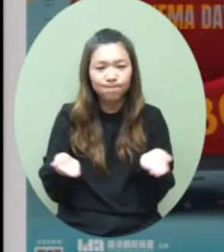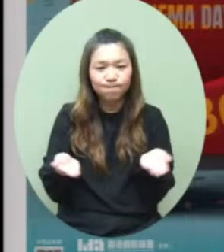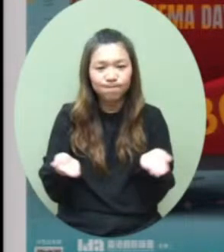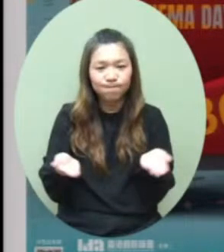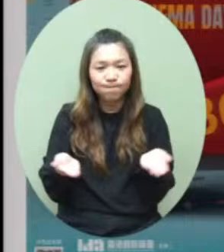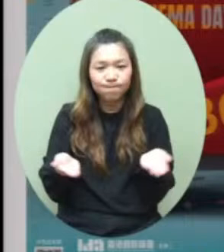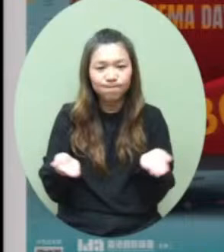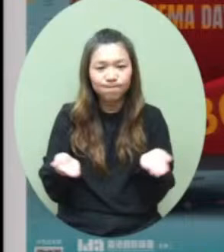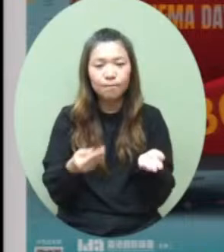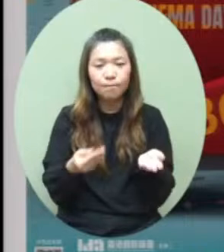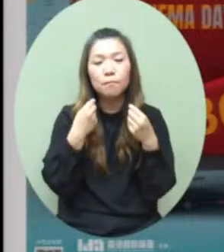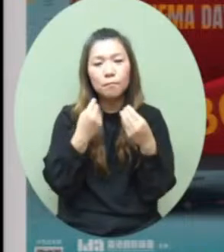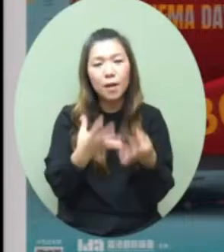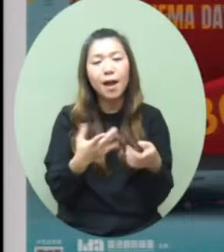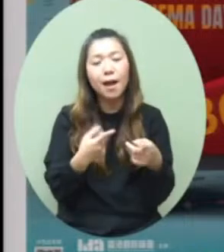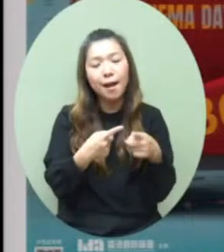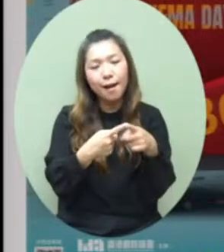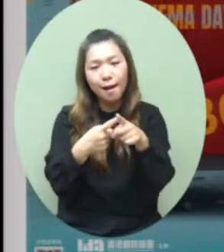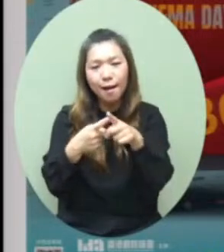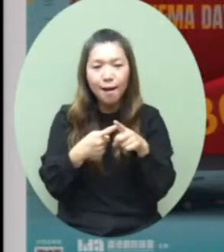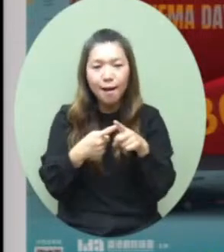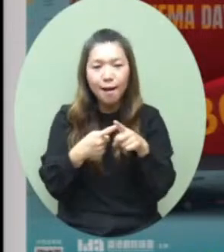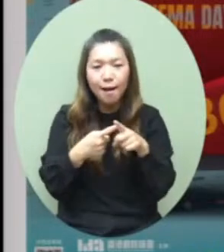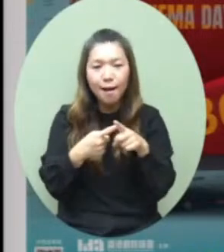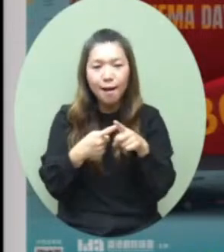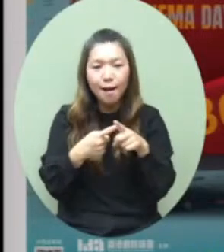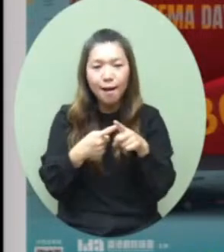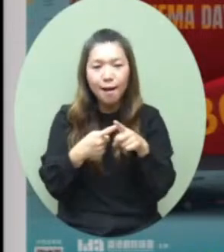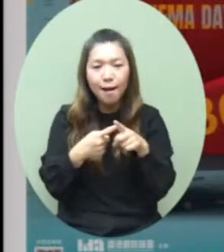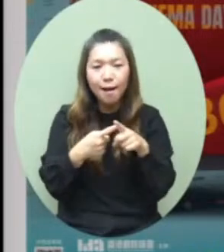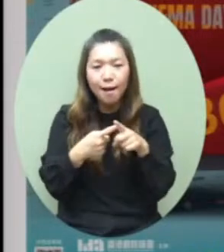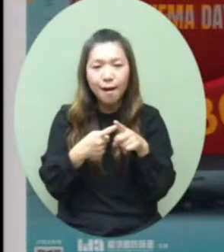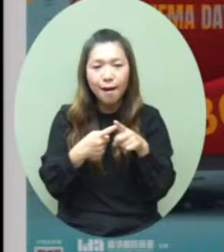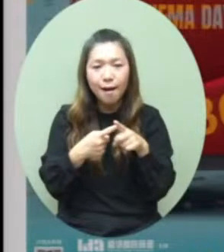movies. We want to encourage